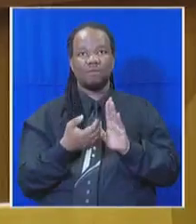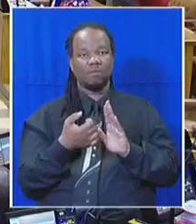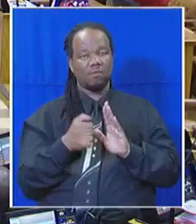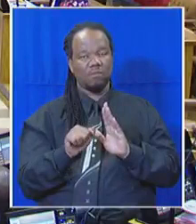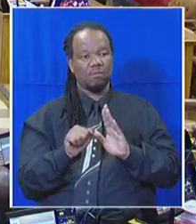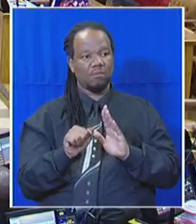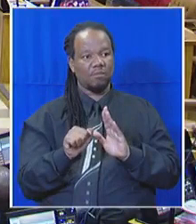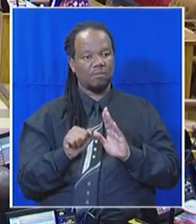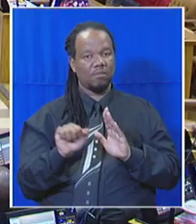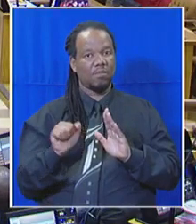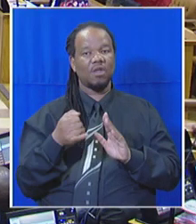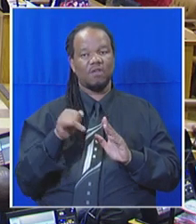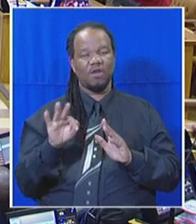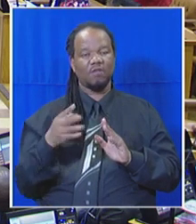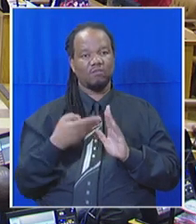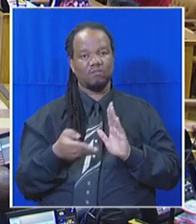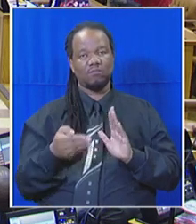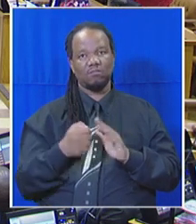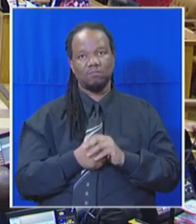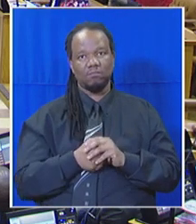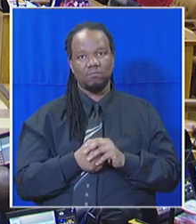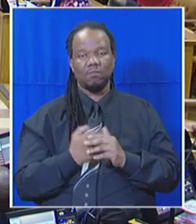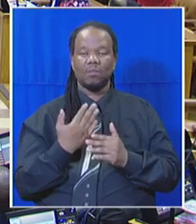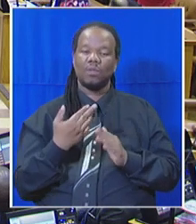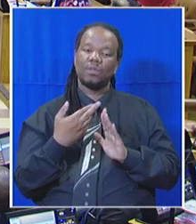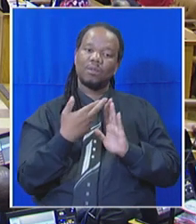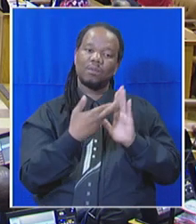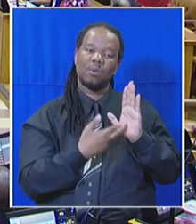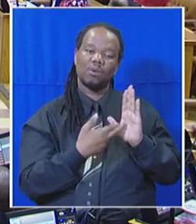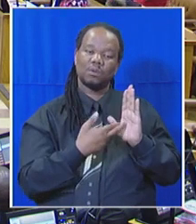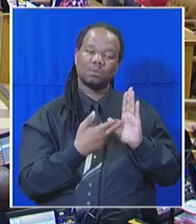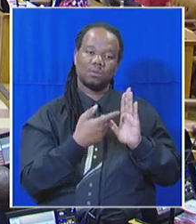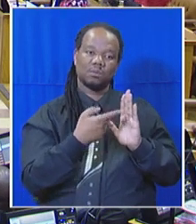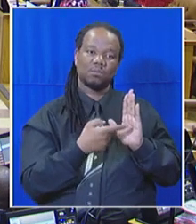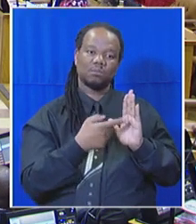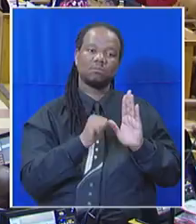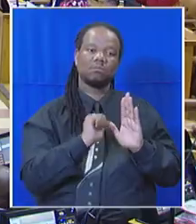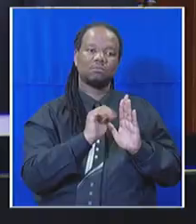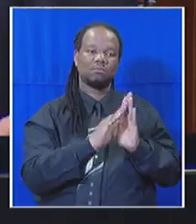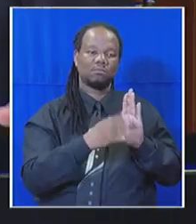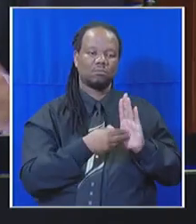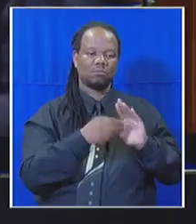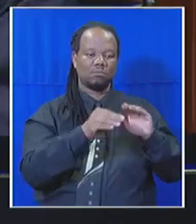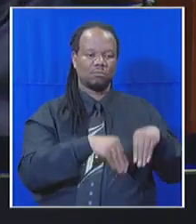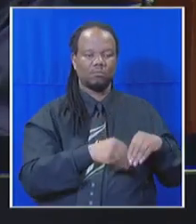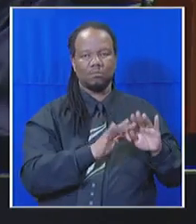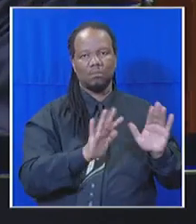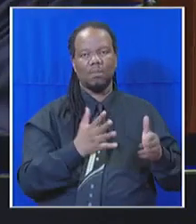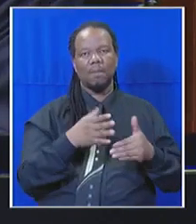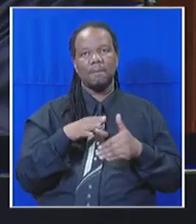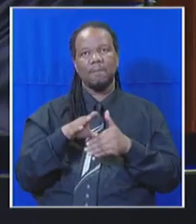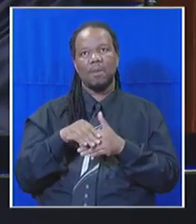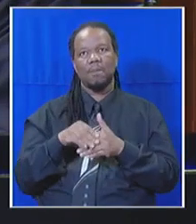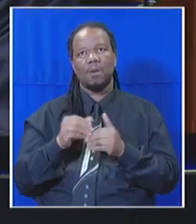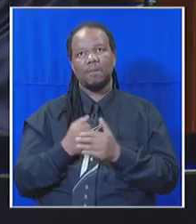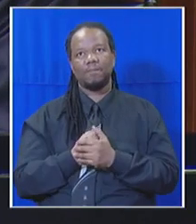The objection of the EFF is noted, and the report is thus adopted. Honourable Members,